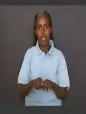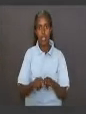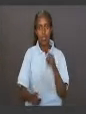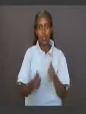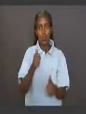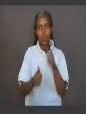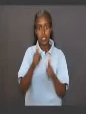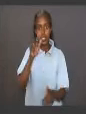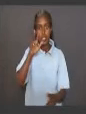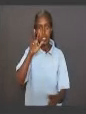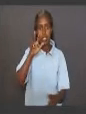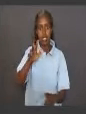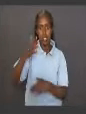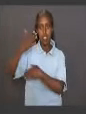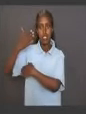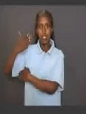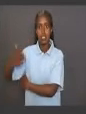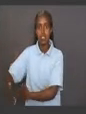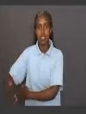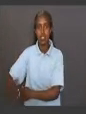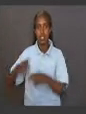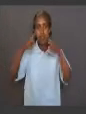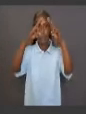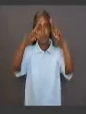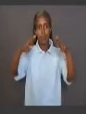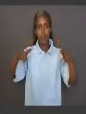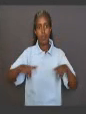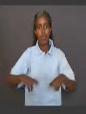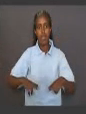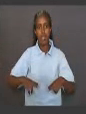a three-sided polygon.